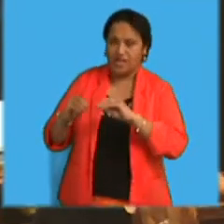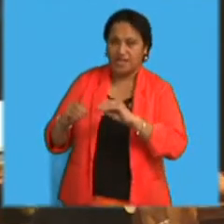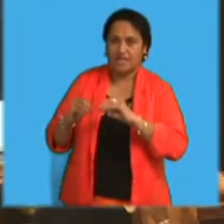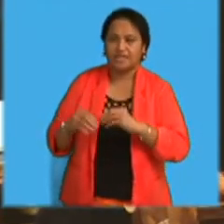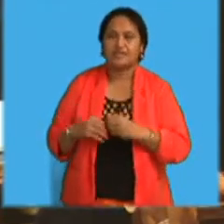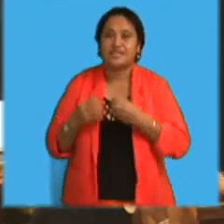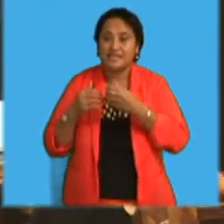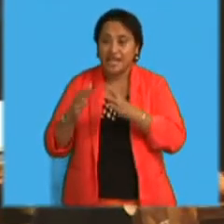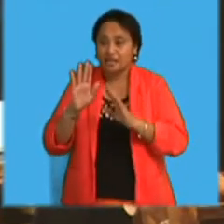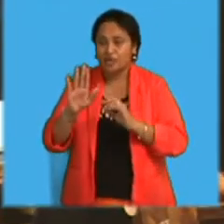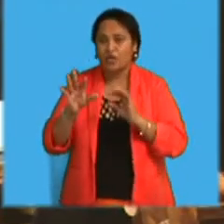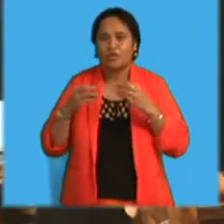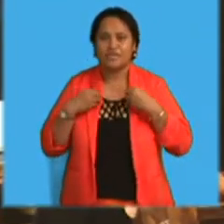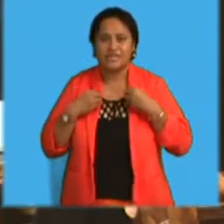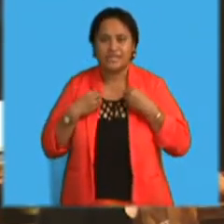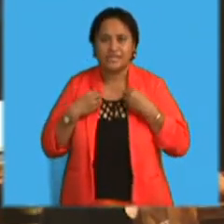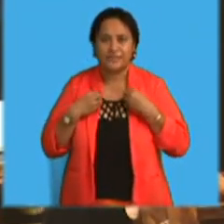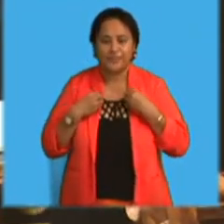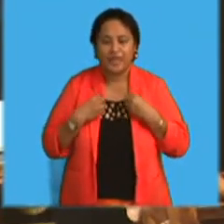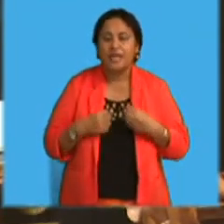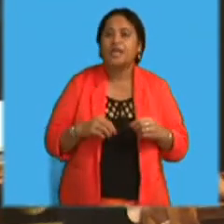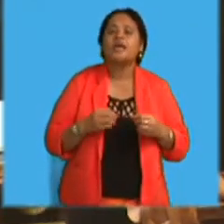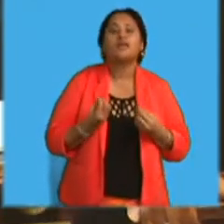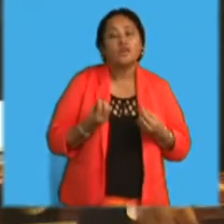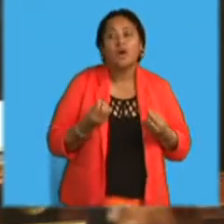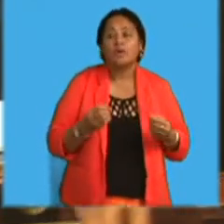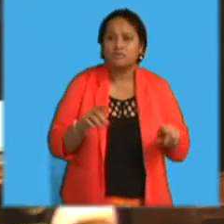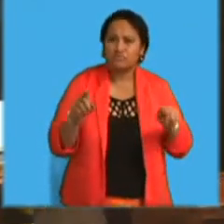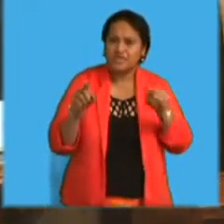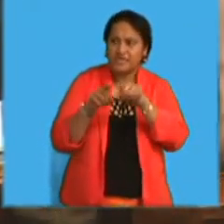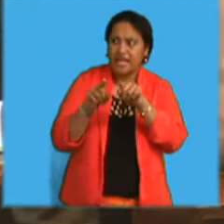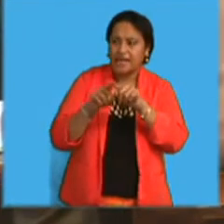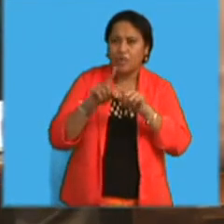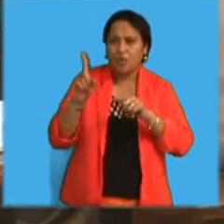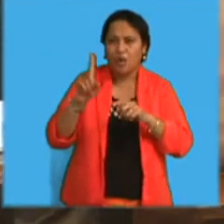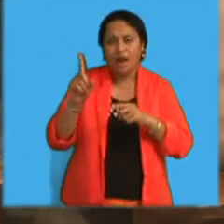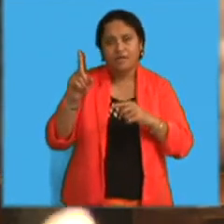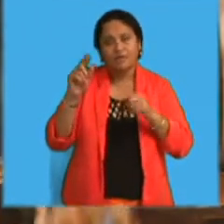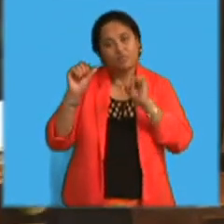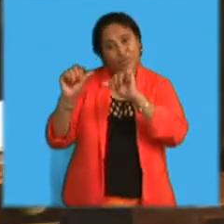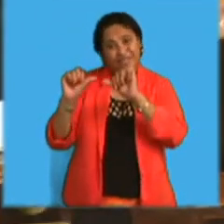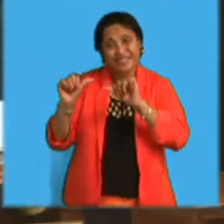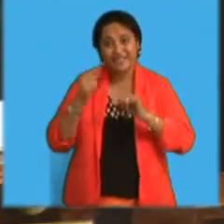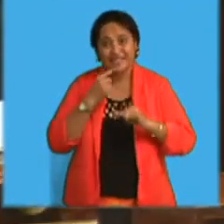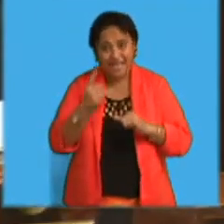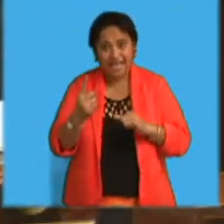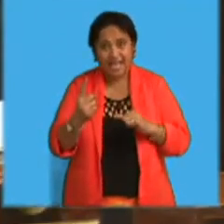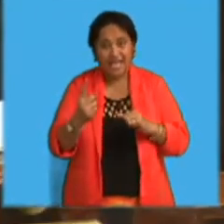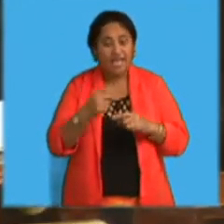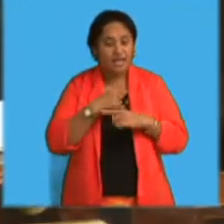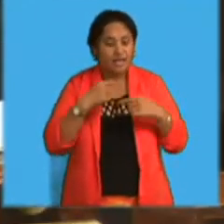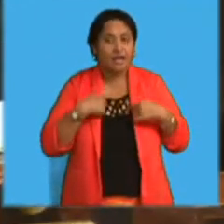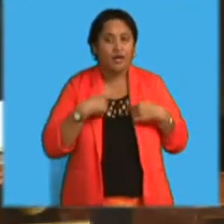His Excellency's speech, we are also specifically looking after the interests of young Fijians, Madam Speaker. Madam